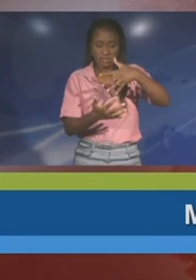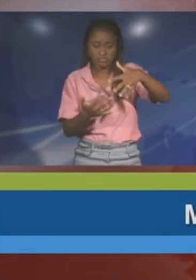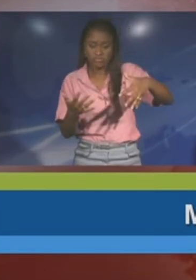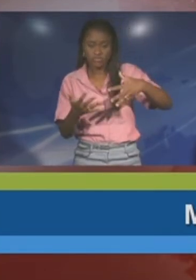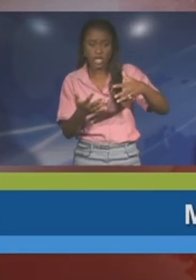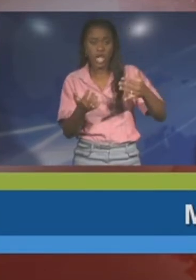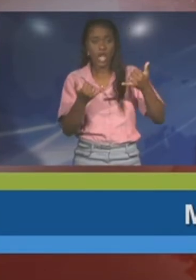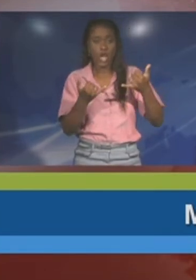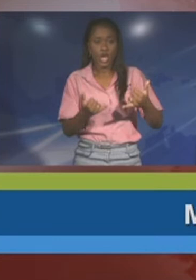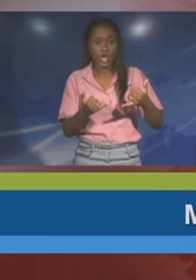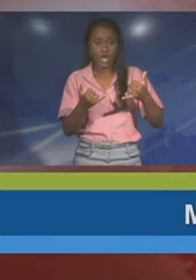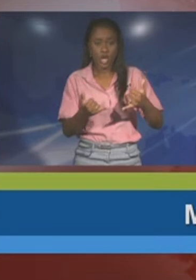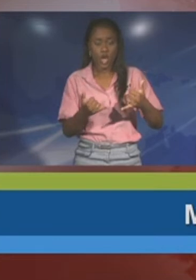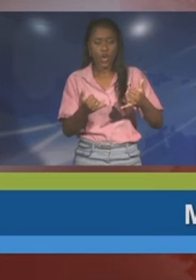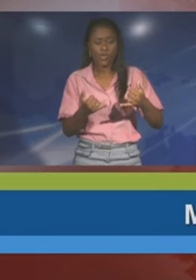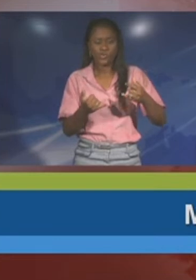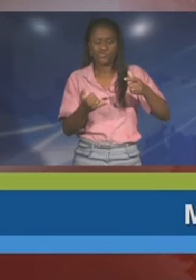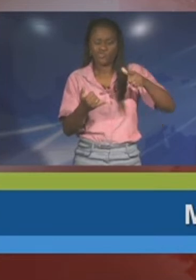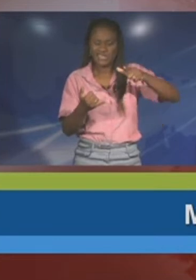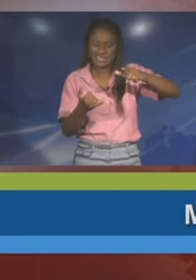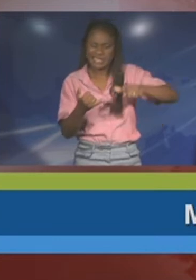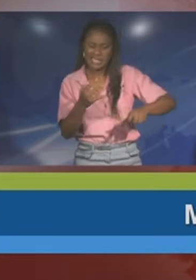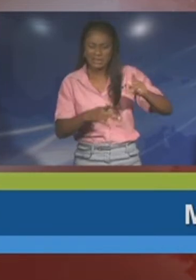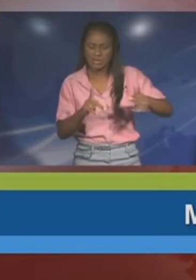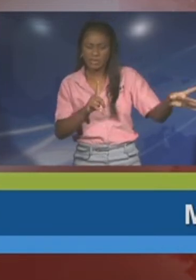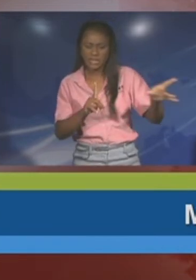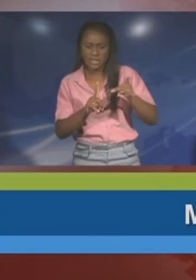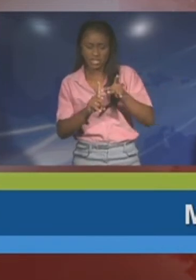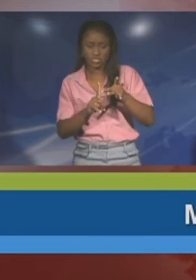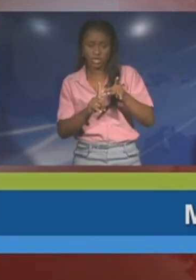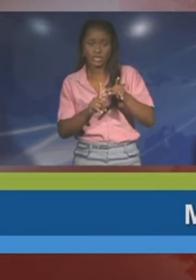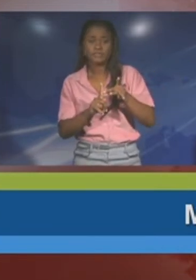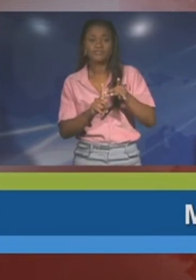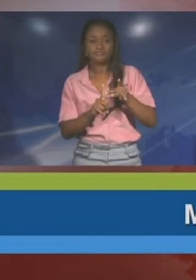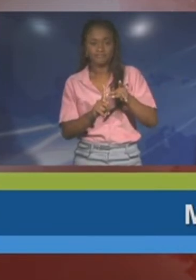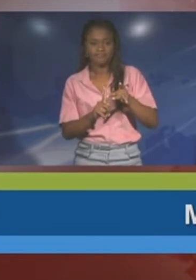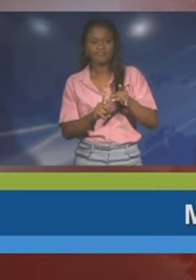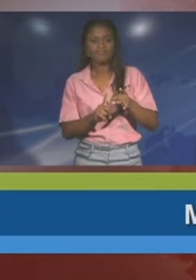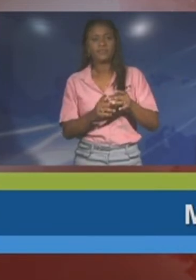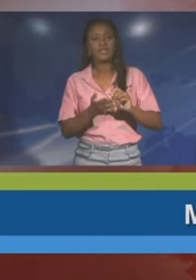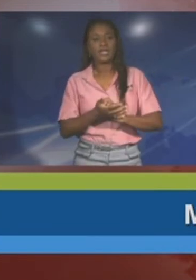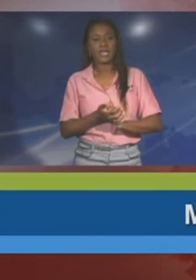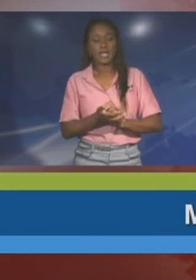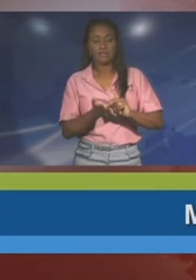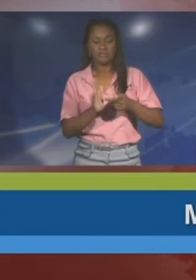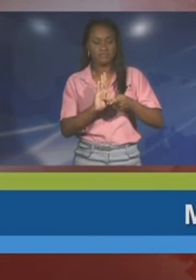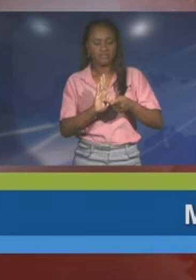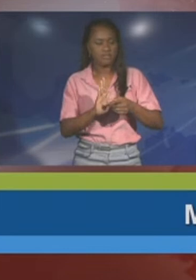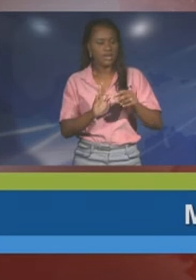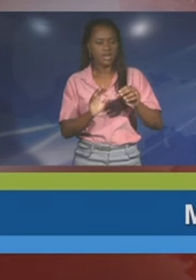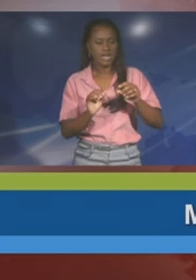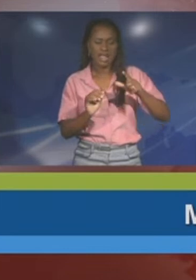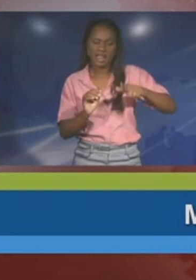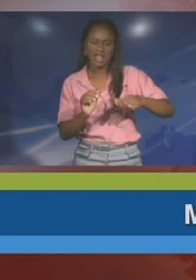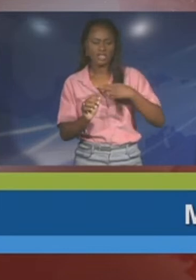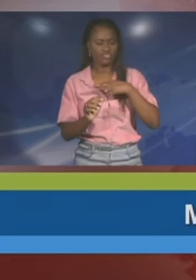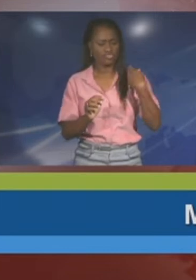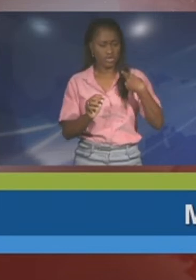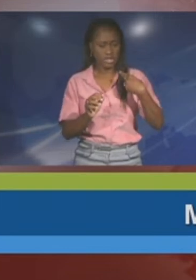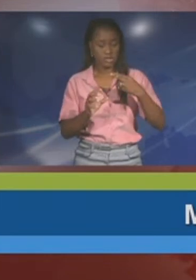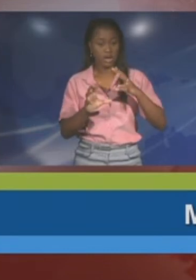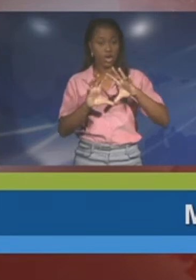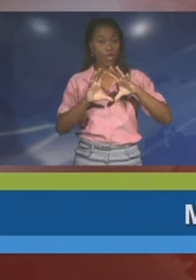and now is circulating at a very low level and has demonstrated that it no longer poses a major added risk to the global public